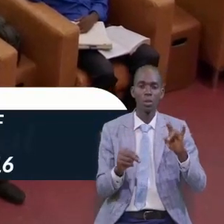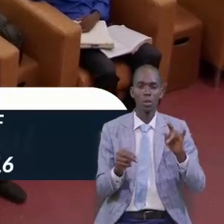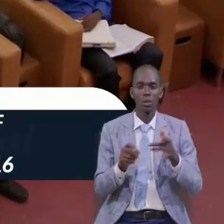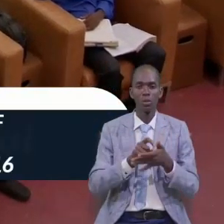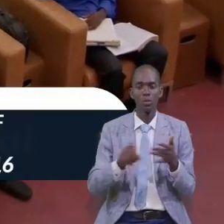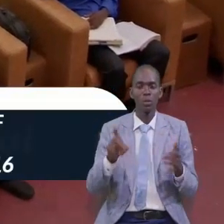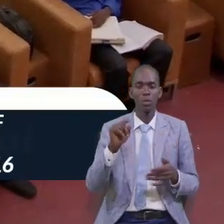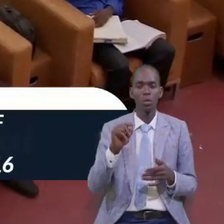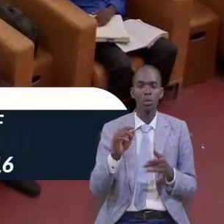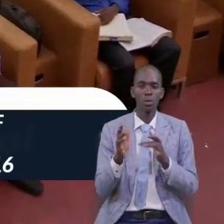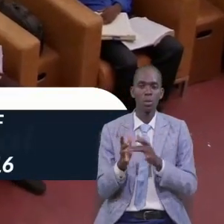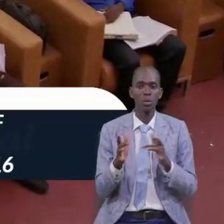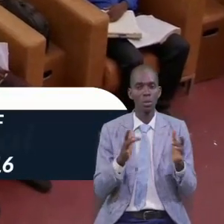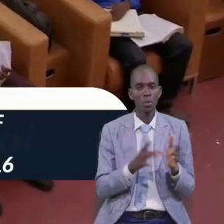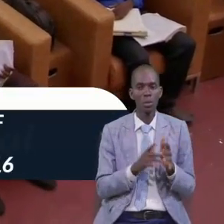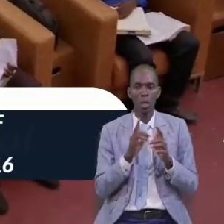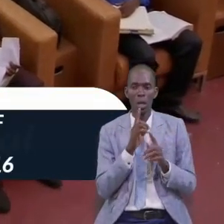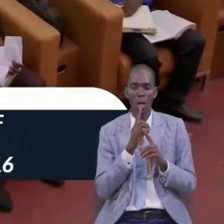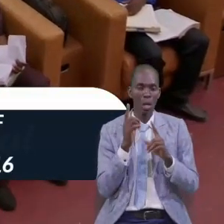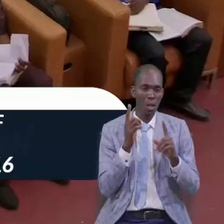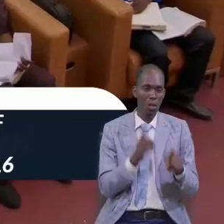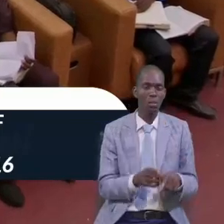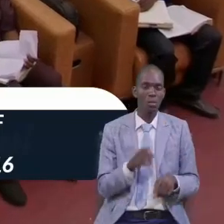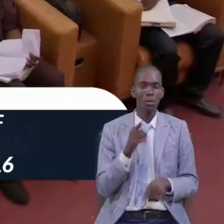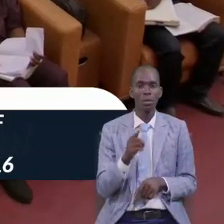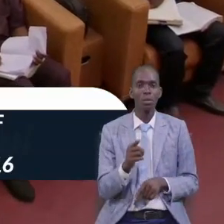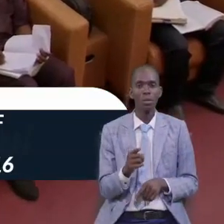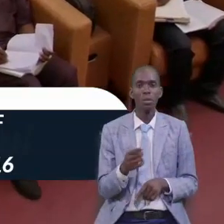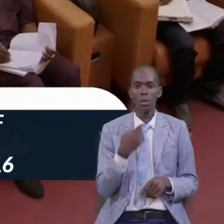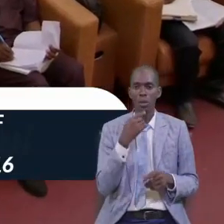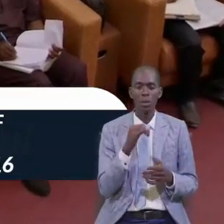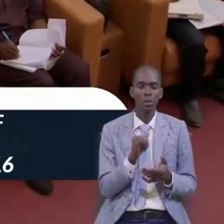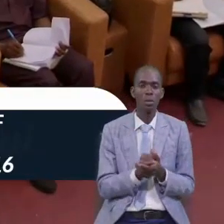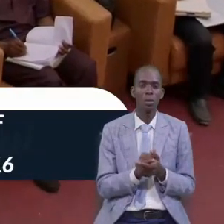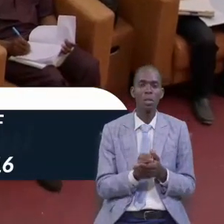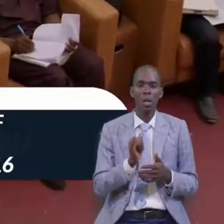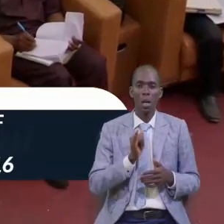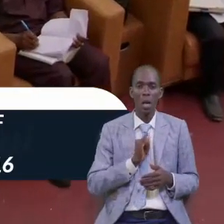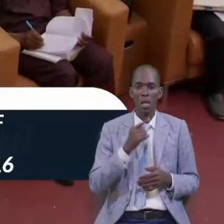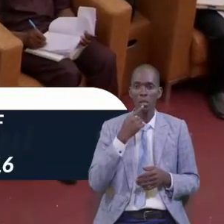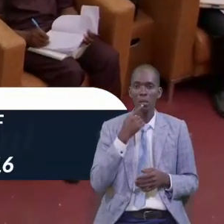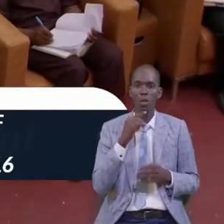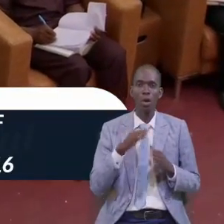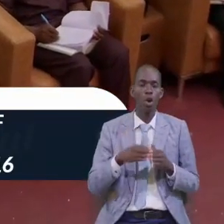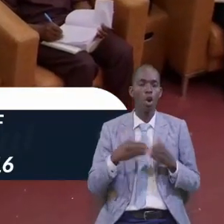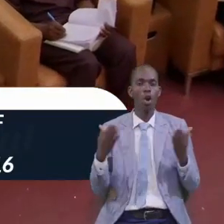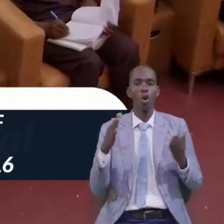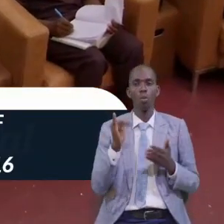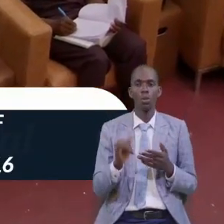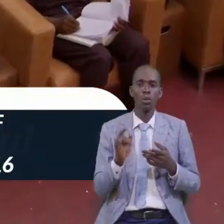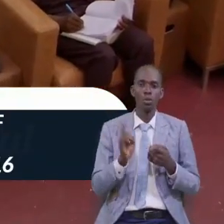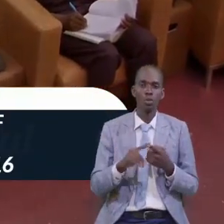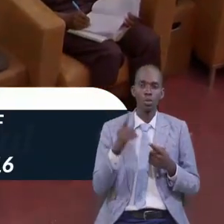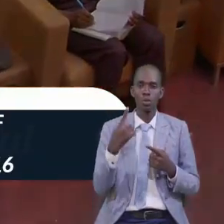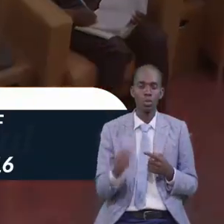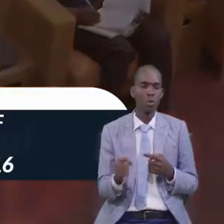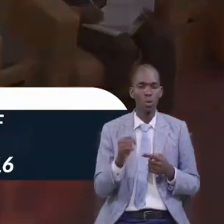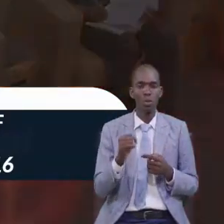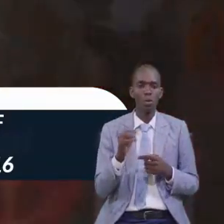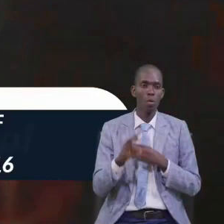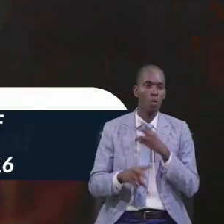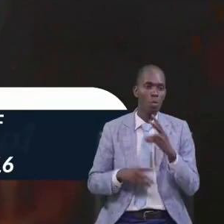20. Jesus answered him, I speak openly to the world. I